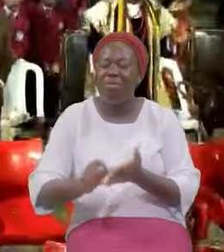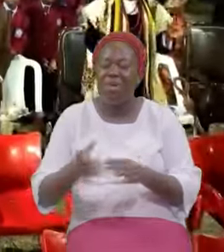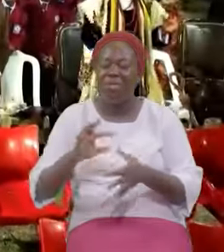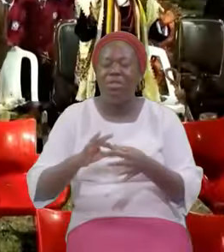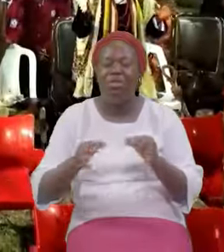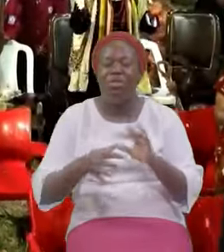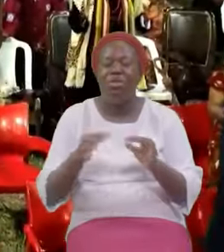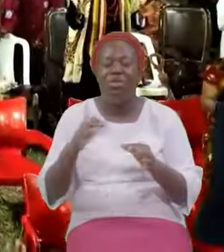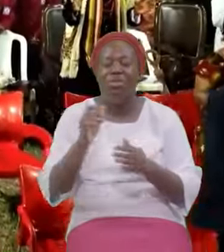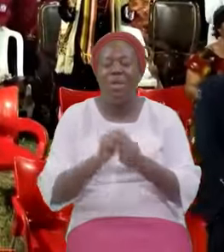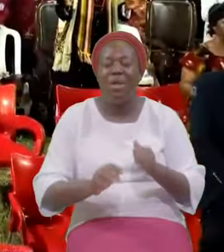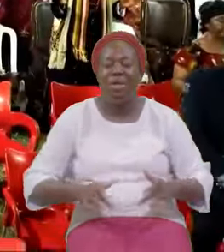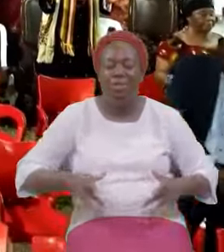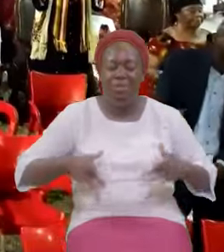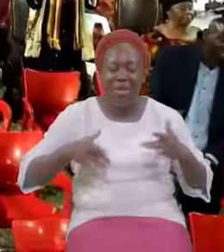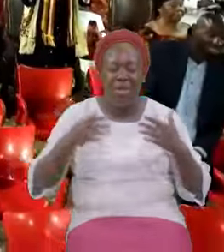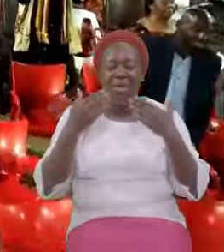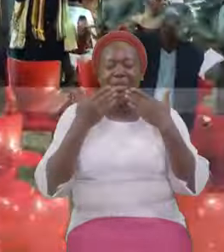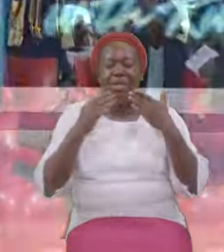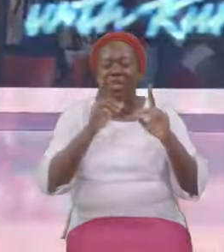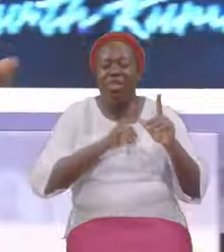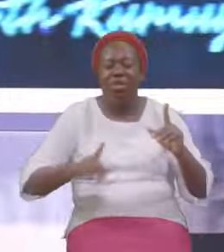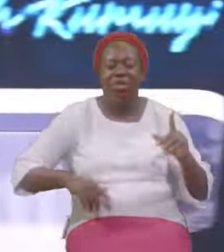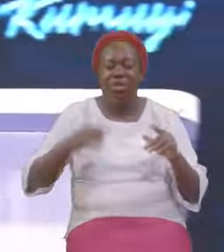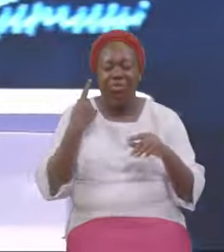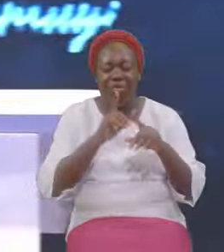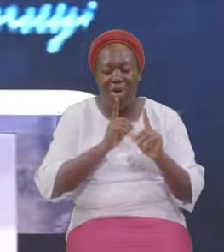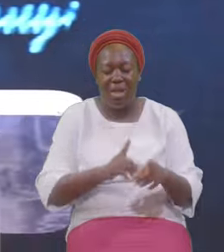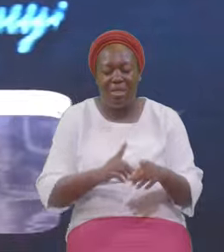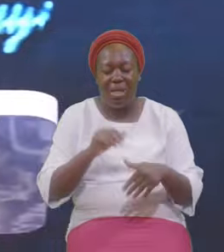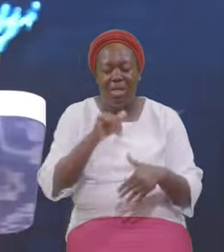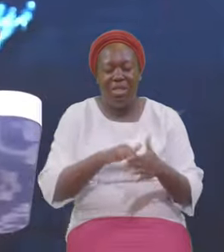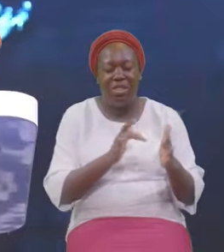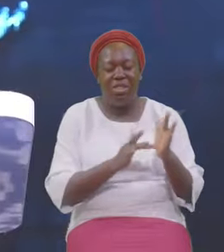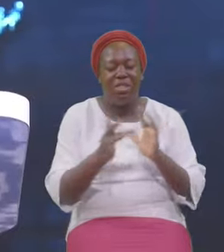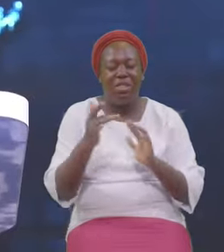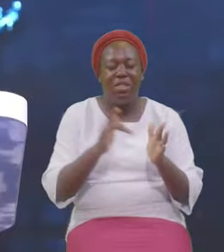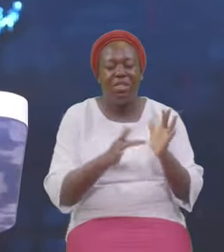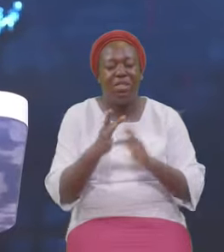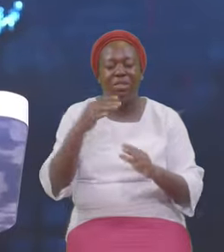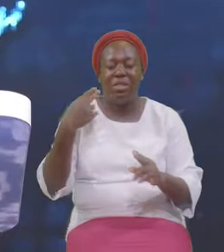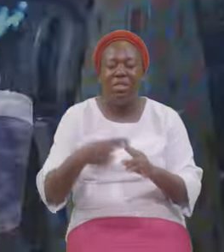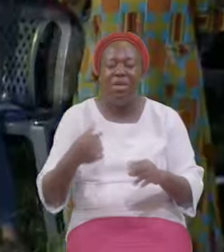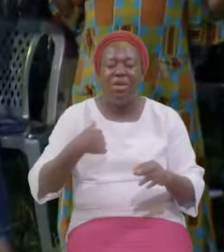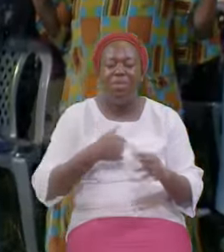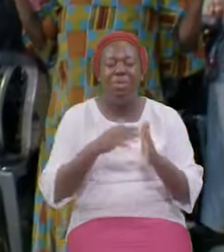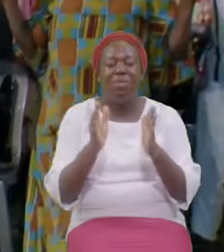life. Thank you, Lord, for the answer. In Jesus' name we pray.